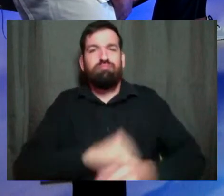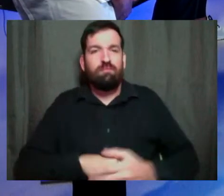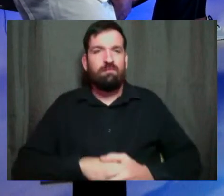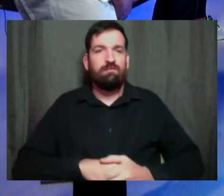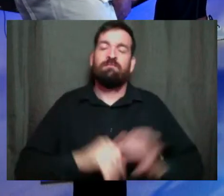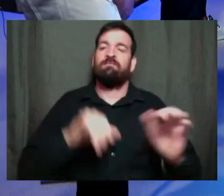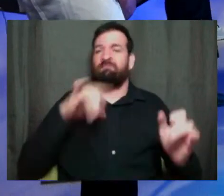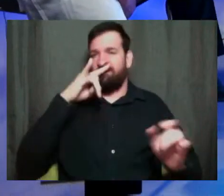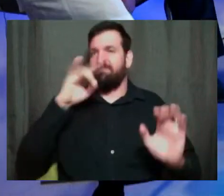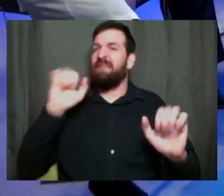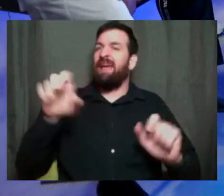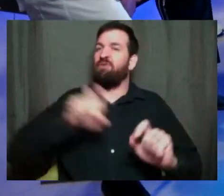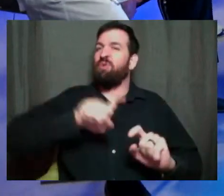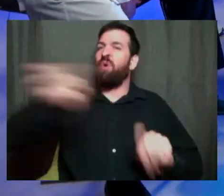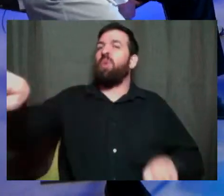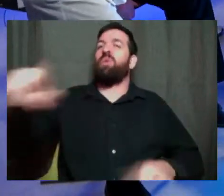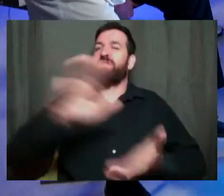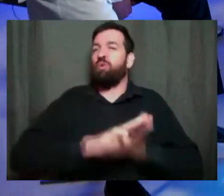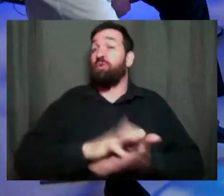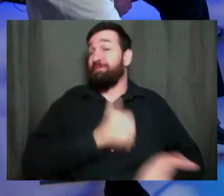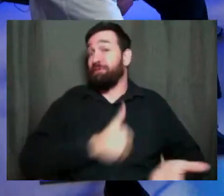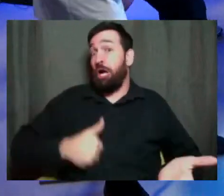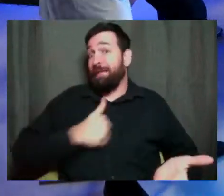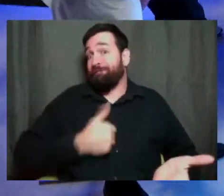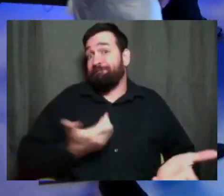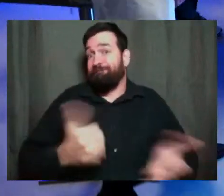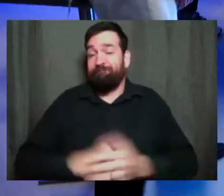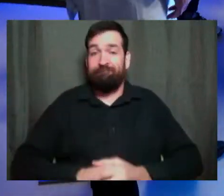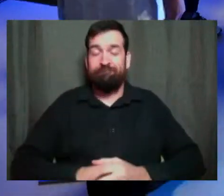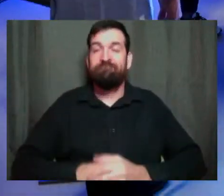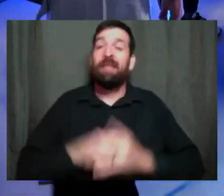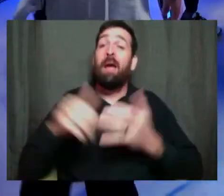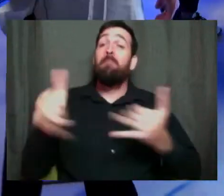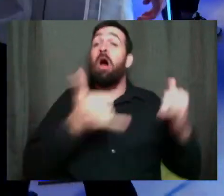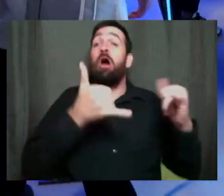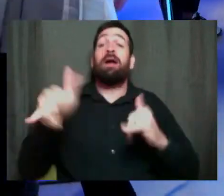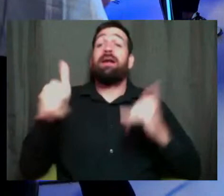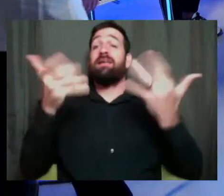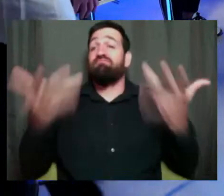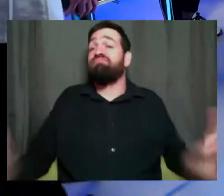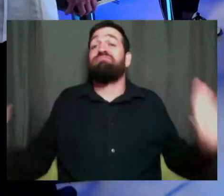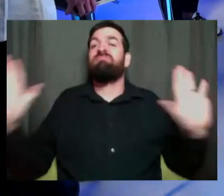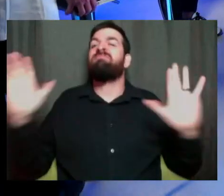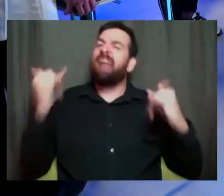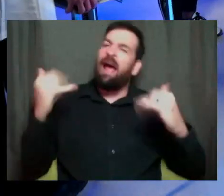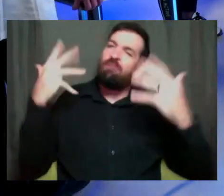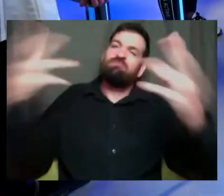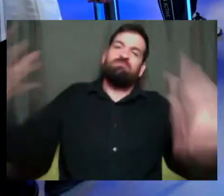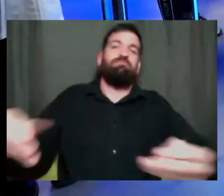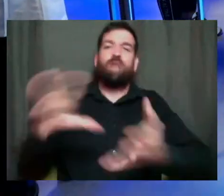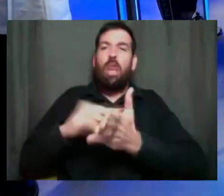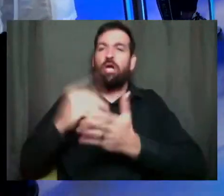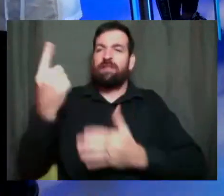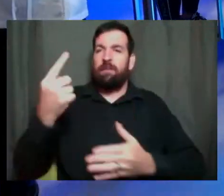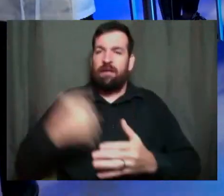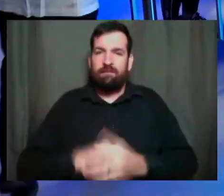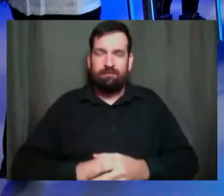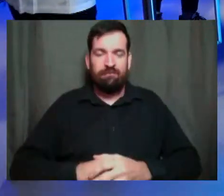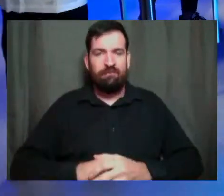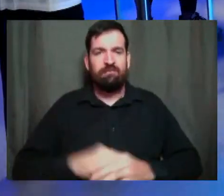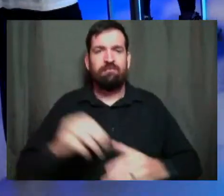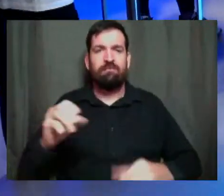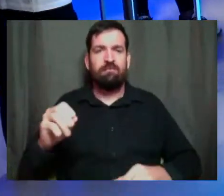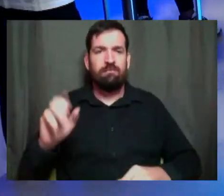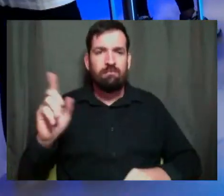school. Sorry. Fun Sorry. is over. The, Thank the you. party is over. This is it. Now go learn something. No, no, Hey, no. Oh, Dude, yeah. Oh, yeah. Where's my